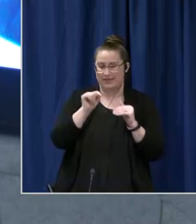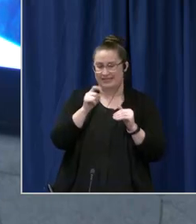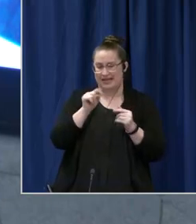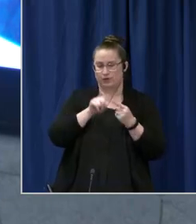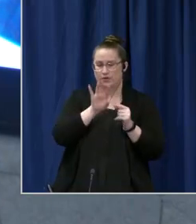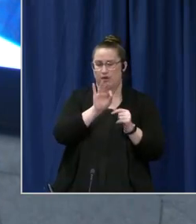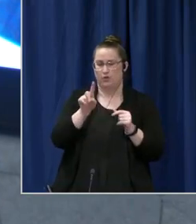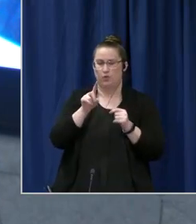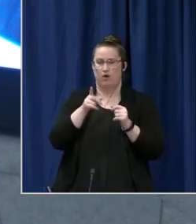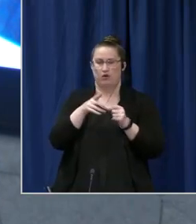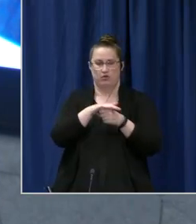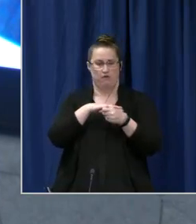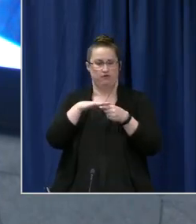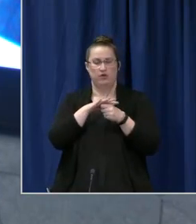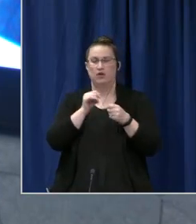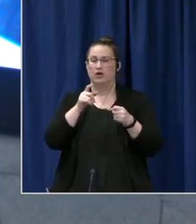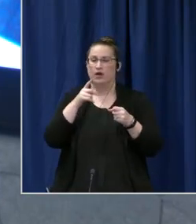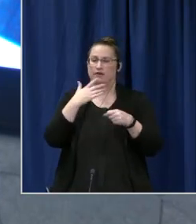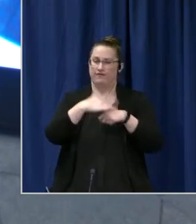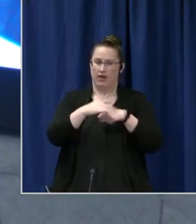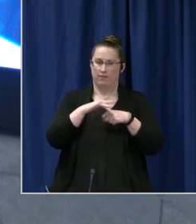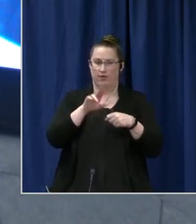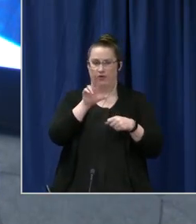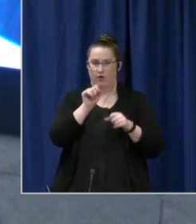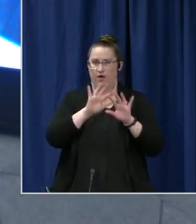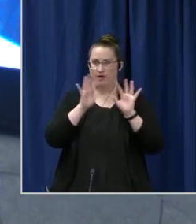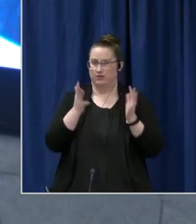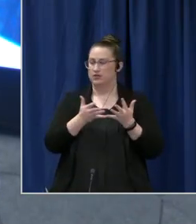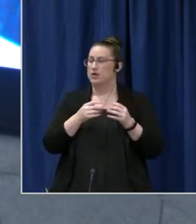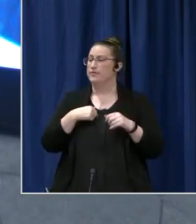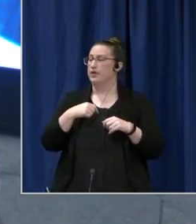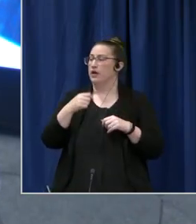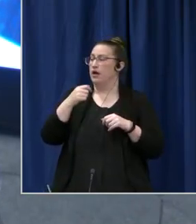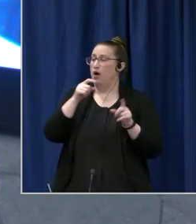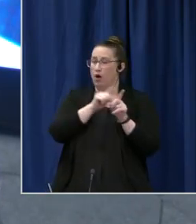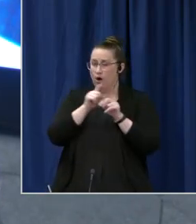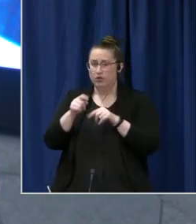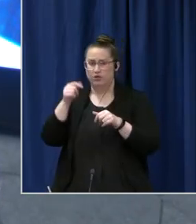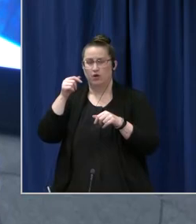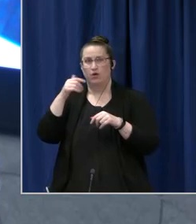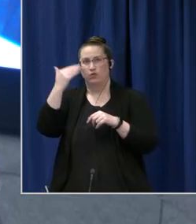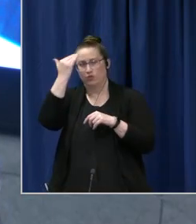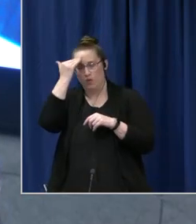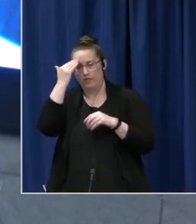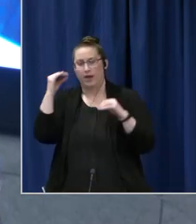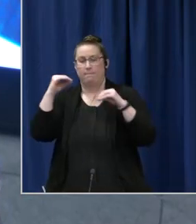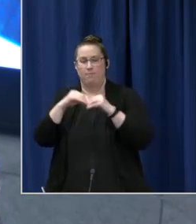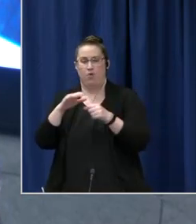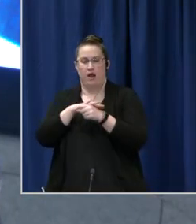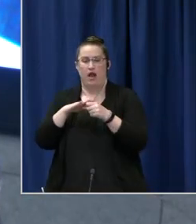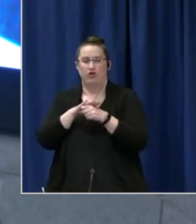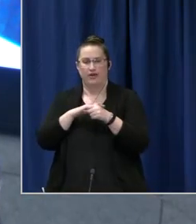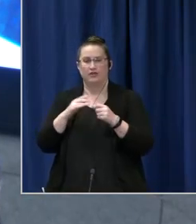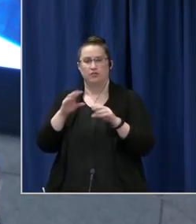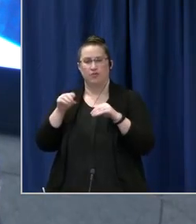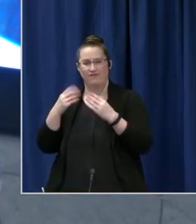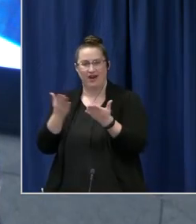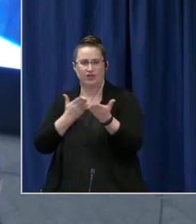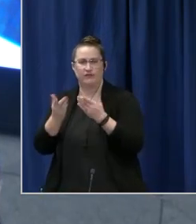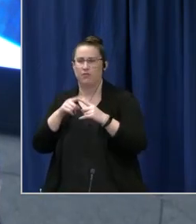911 coverage is available in the United States, with the caveat that more jurisdictions are offering the service than is reflected in the text